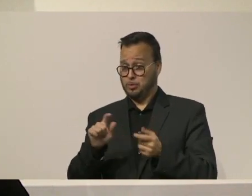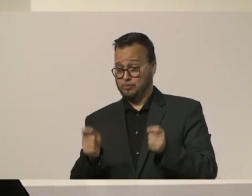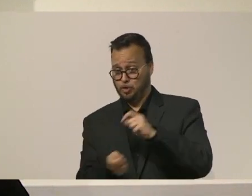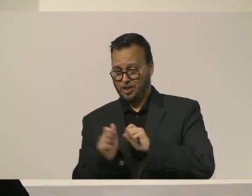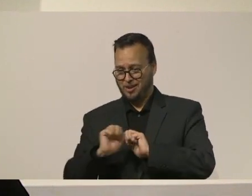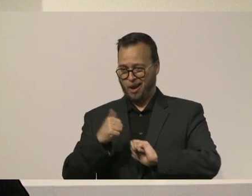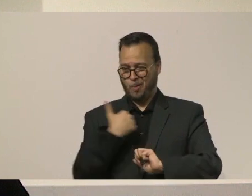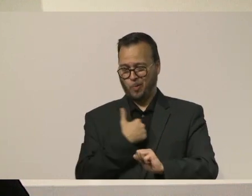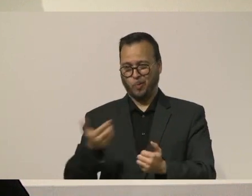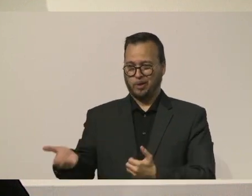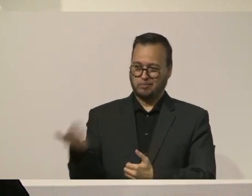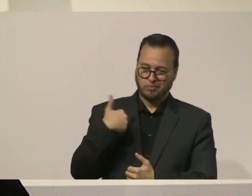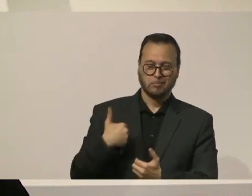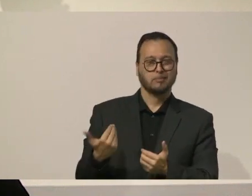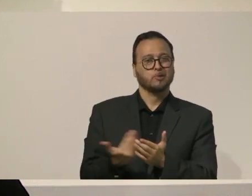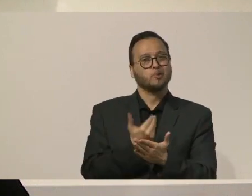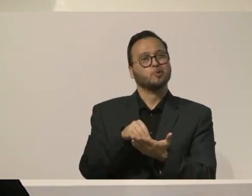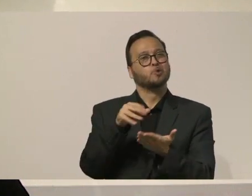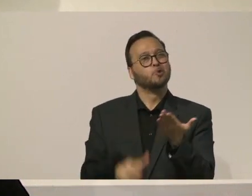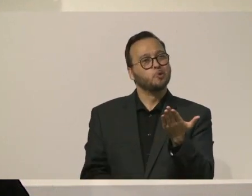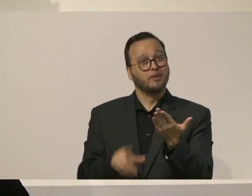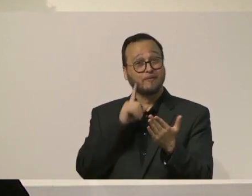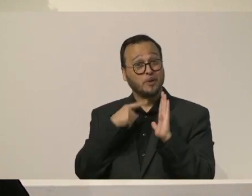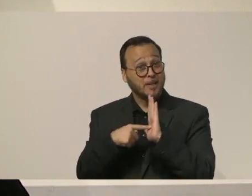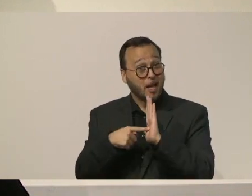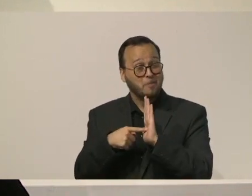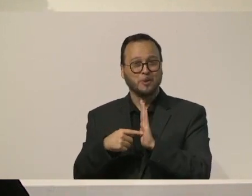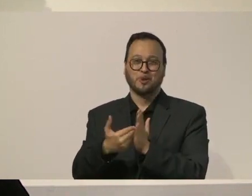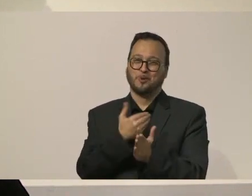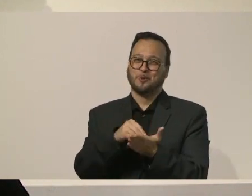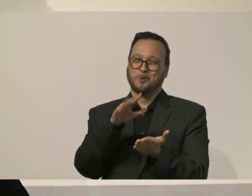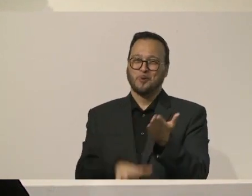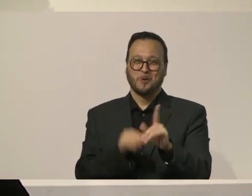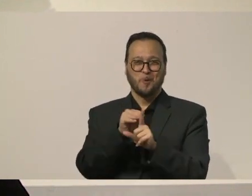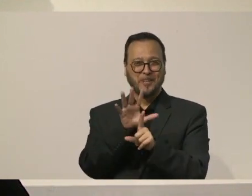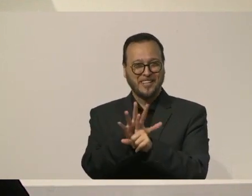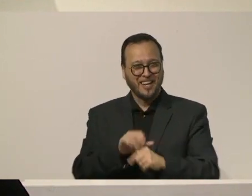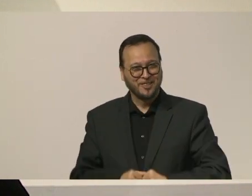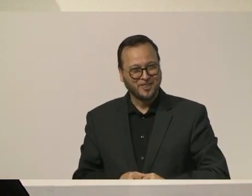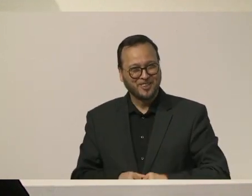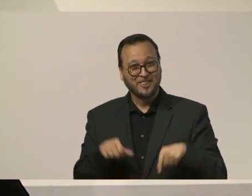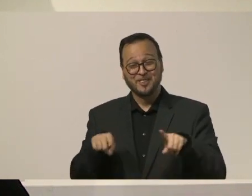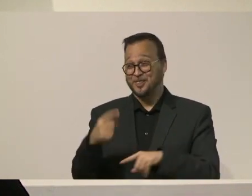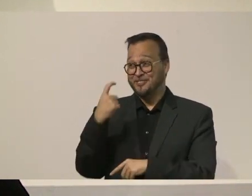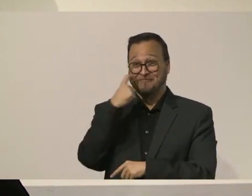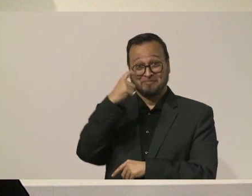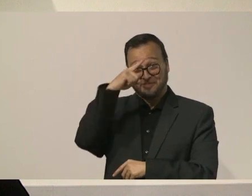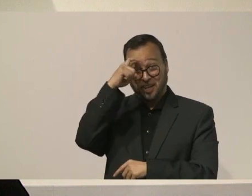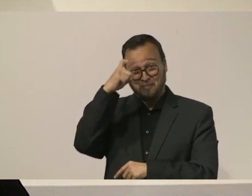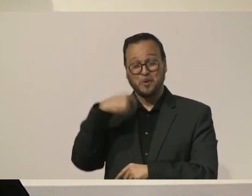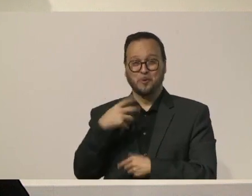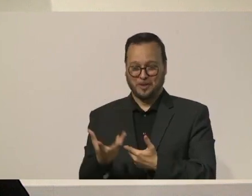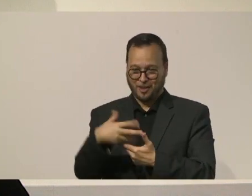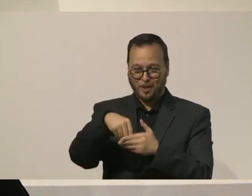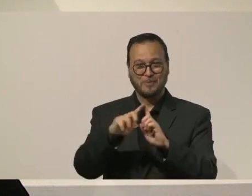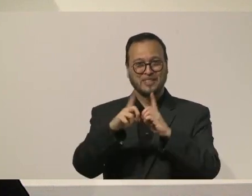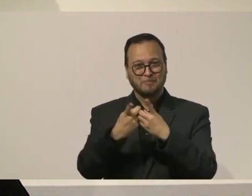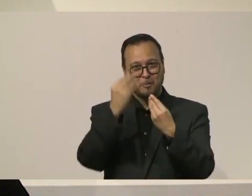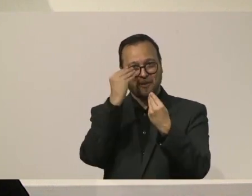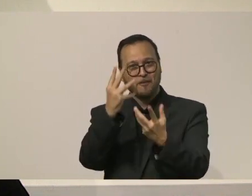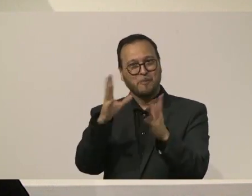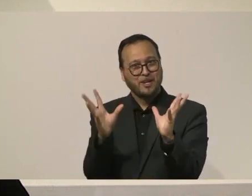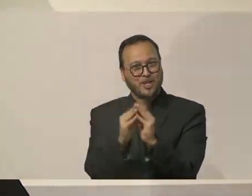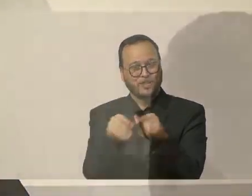onboard students via new student orientation. This past summer, we included departmental informational sessions into our